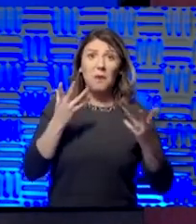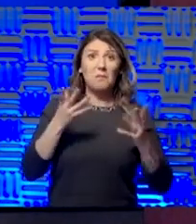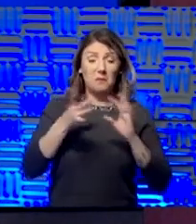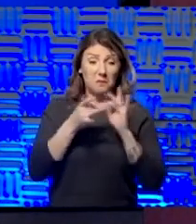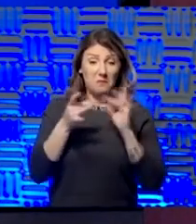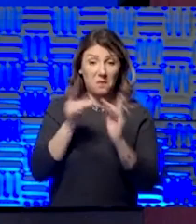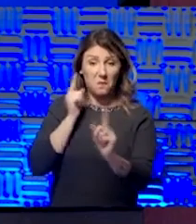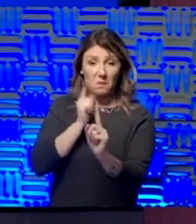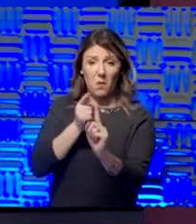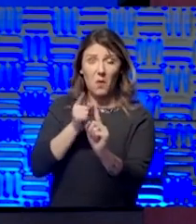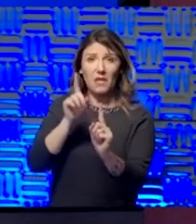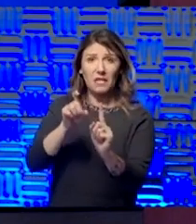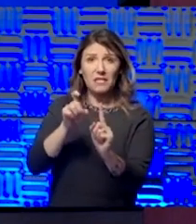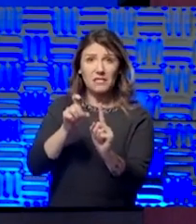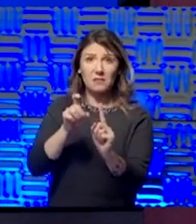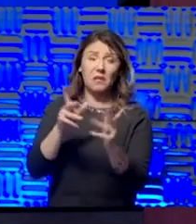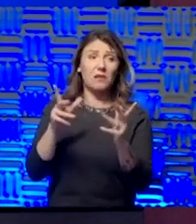be